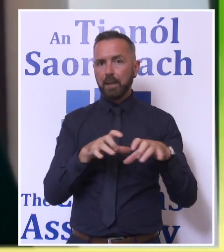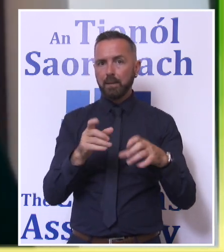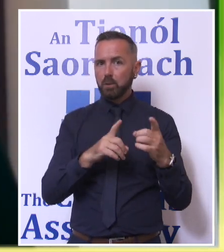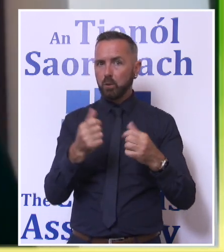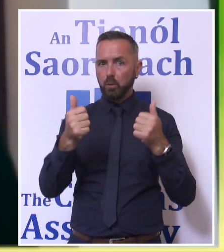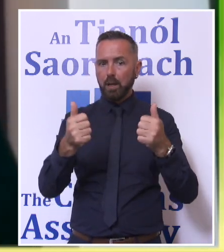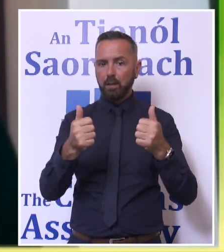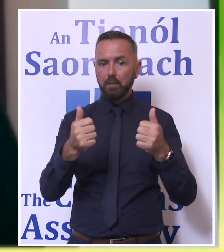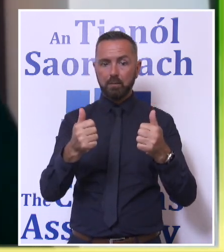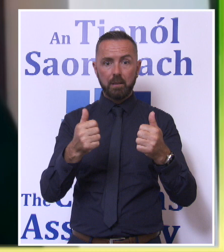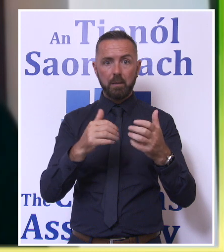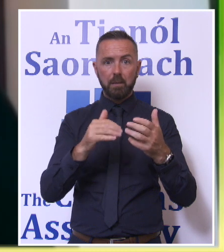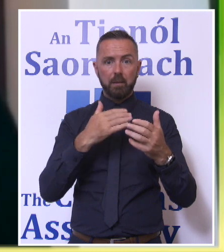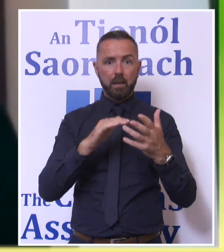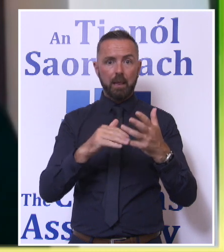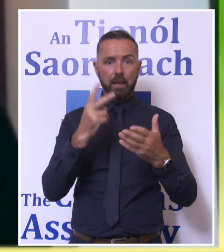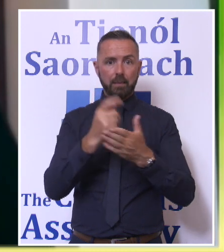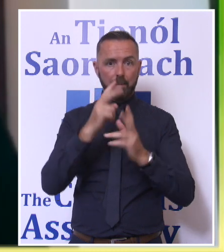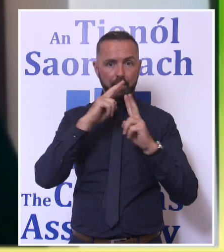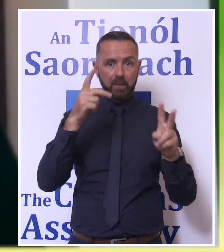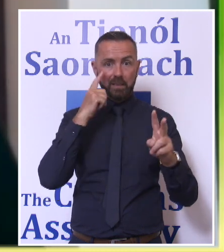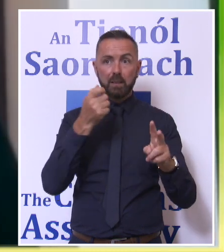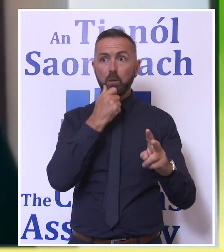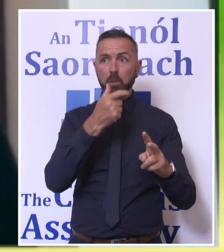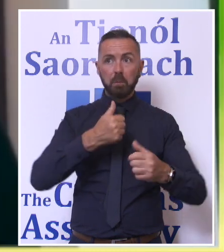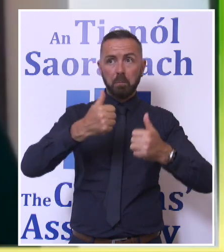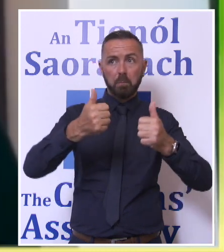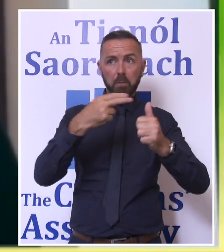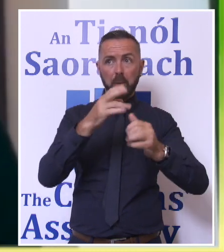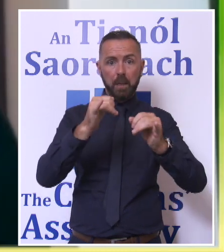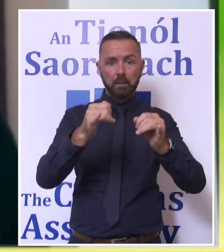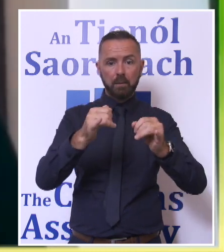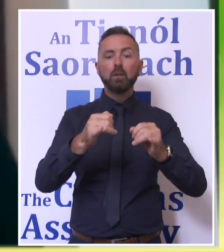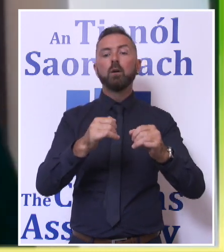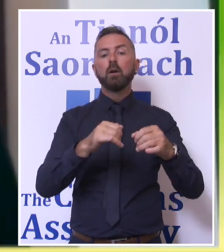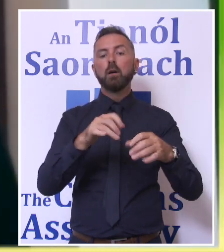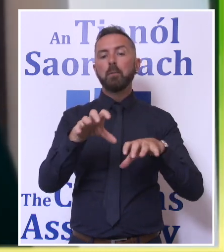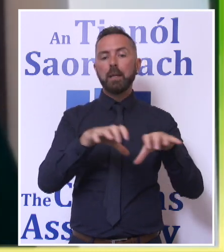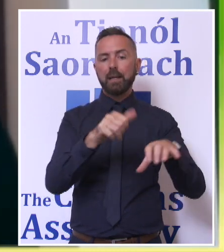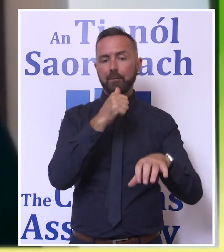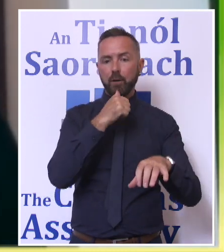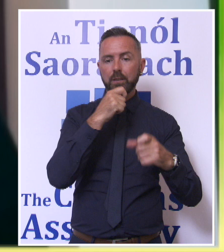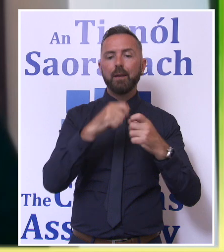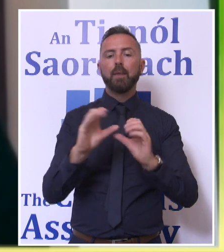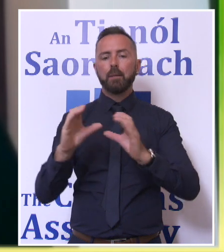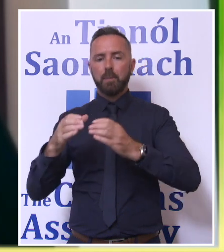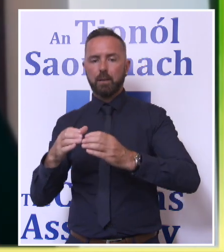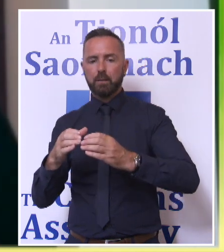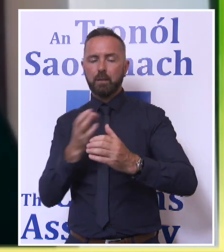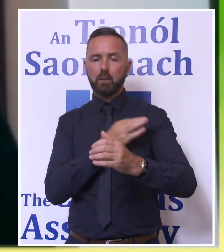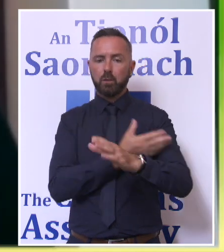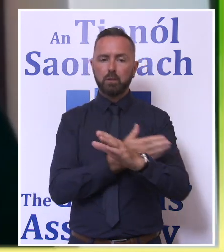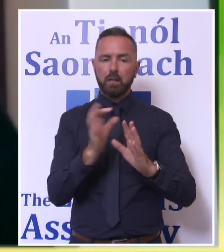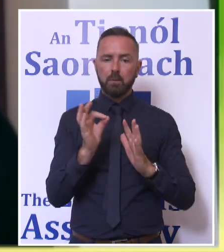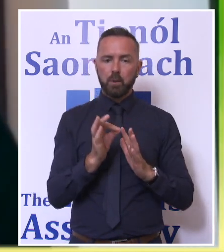saw on my last visit, but I'm sure it can do even more. So place first rather than party first is a good starting point. And I think it